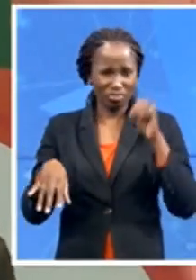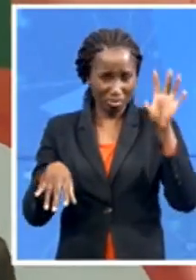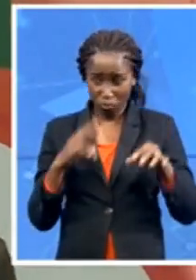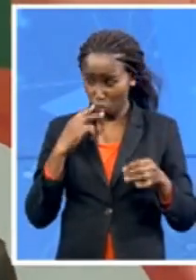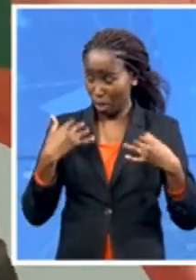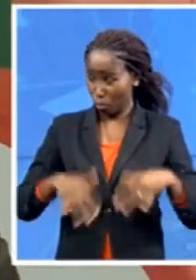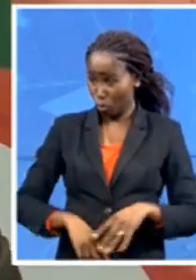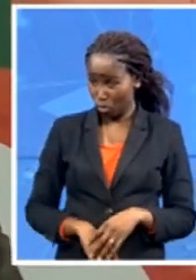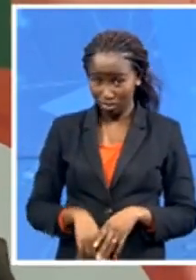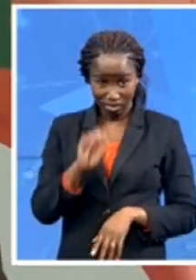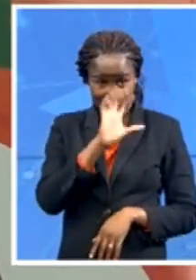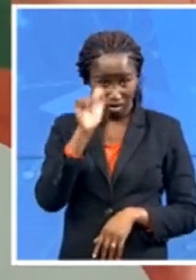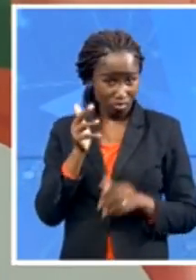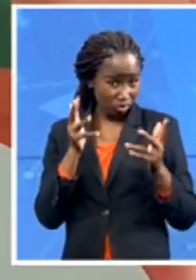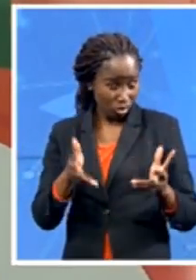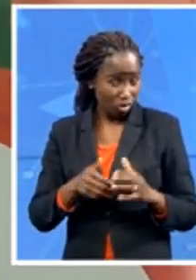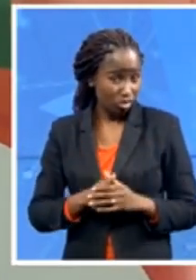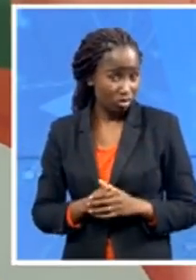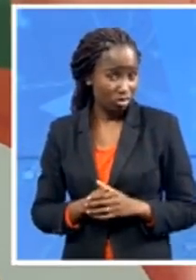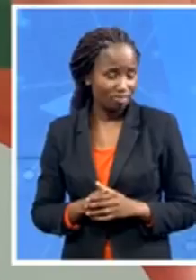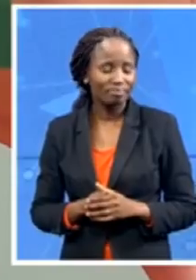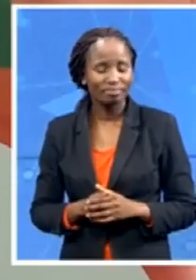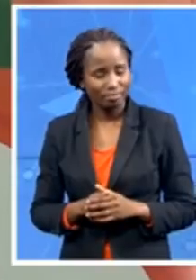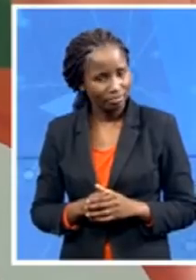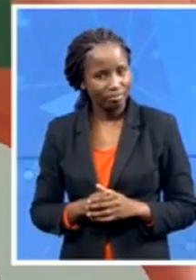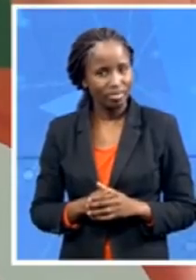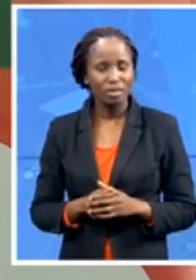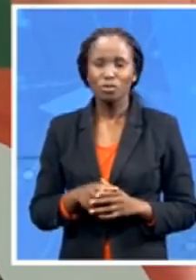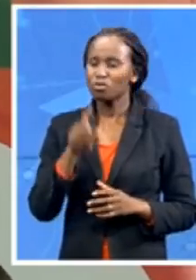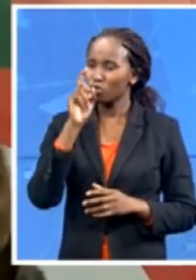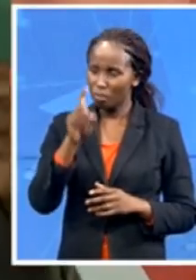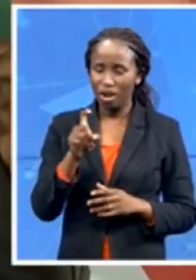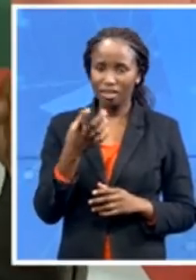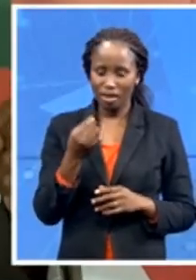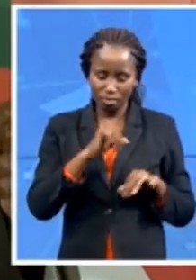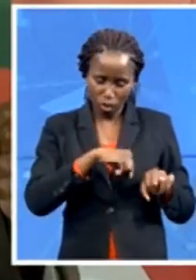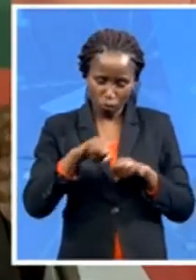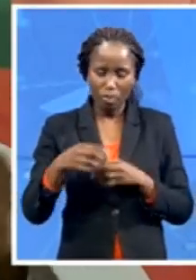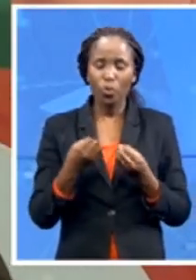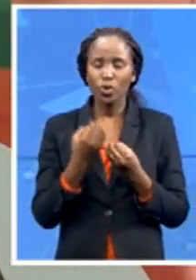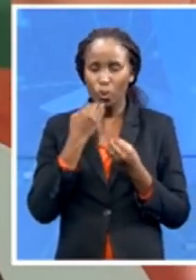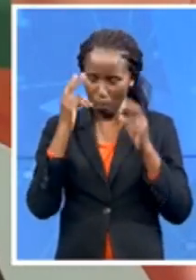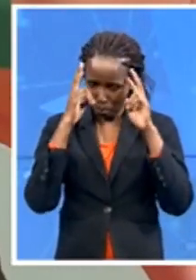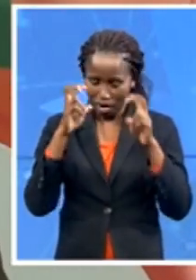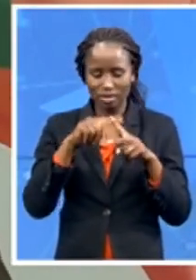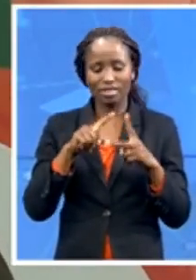zakuthi xa singene ke kwi-agreement nonotaxi nabantu bebhasi sizawuthi Vandu bakuti